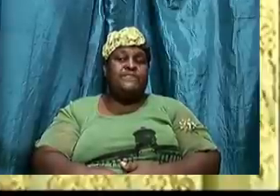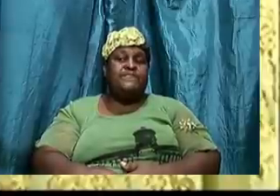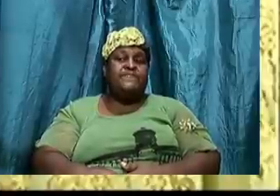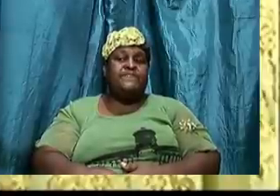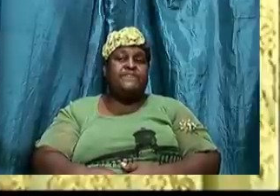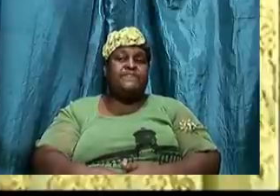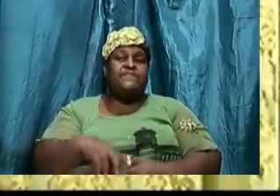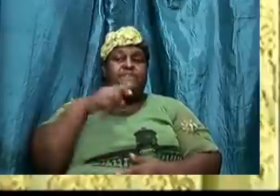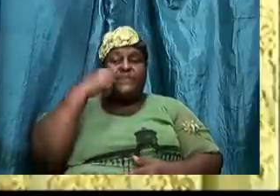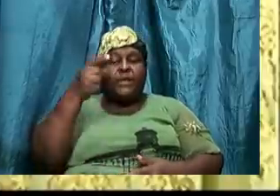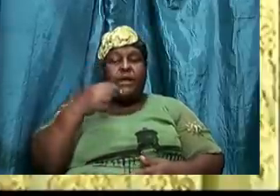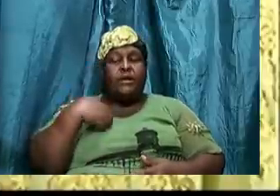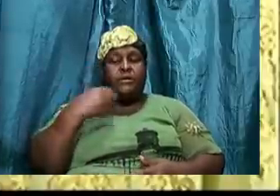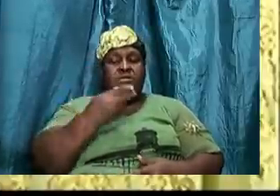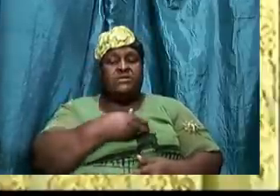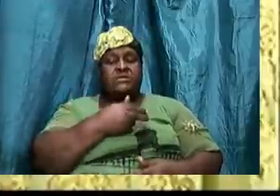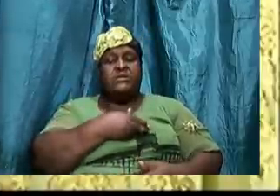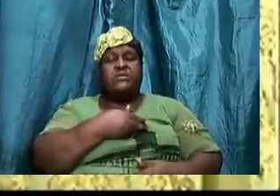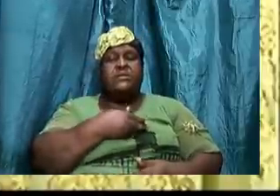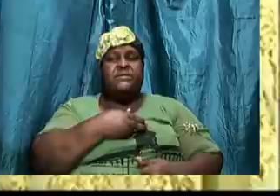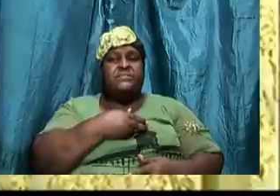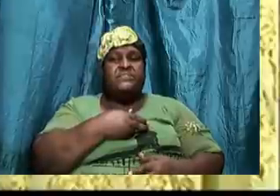It tells us,